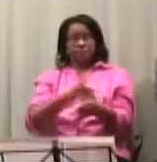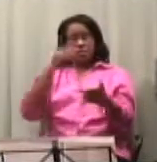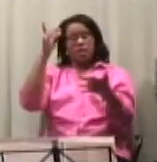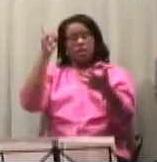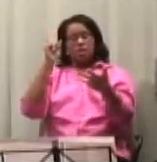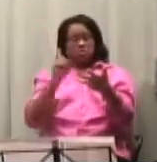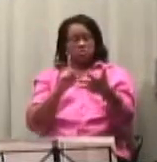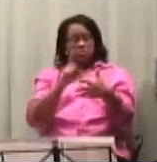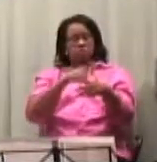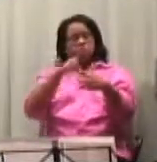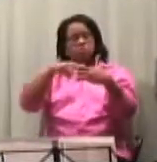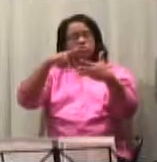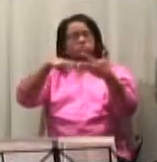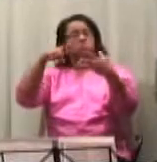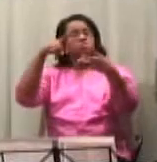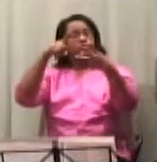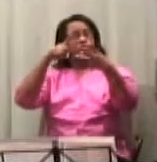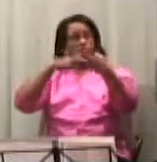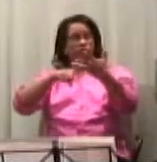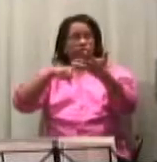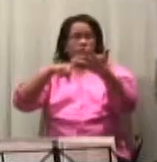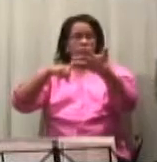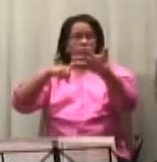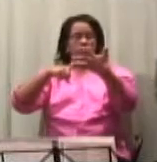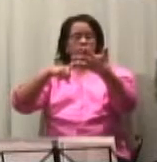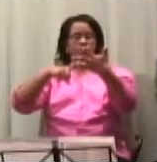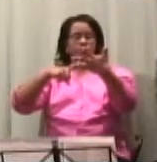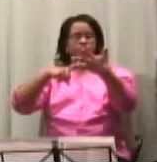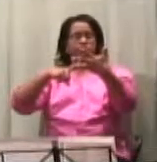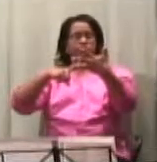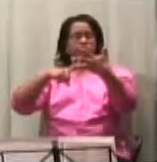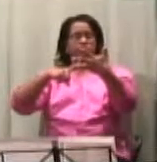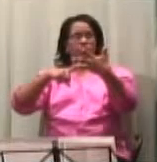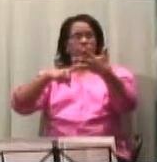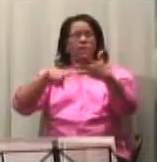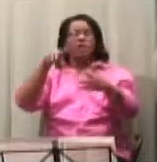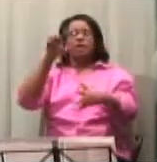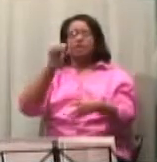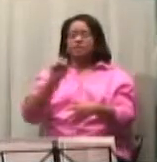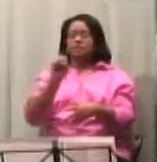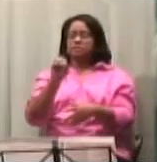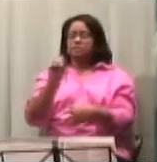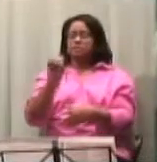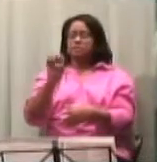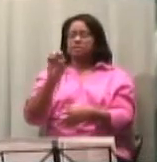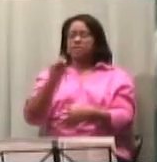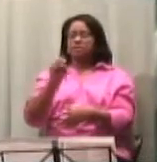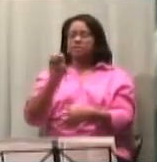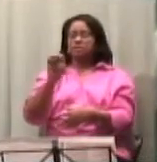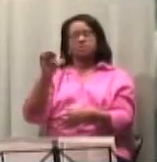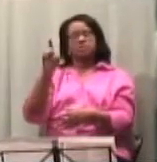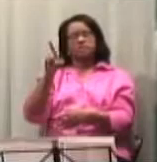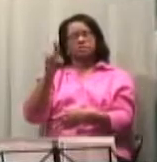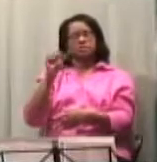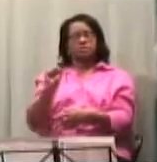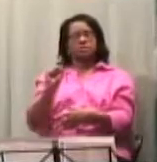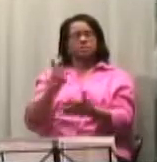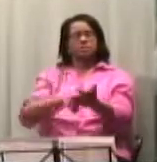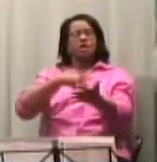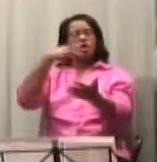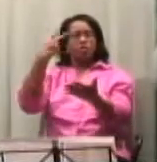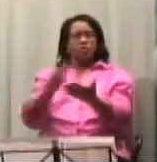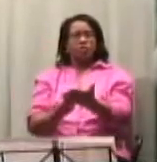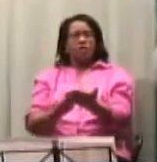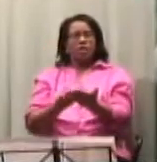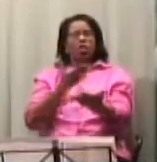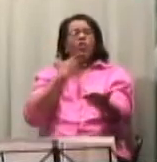then the fourth situation is the seed fell on the rich soil and produced